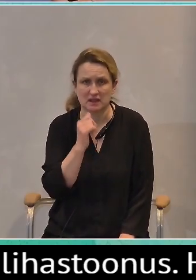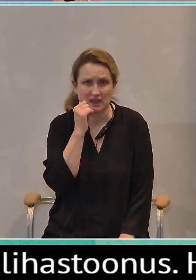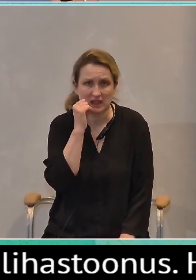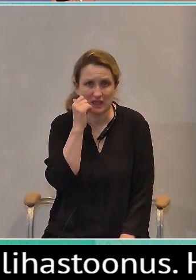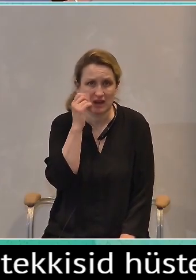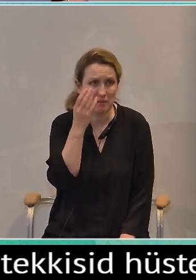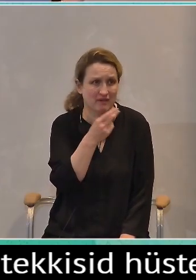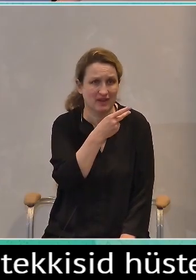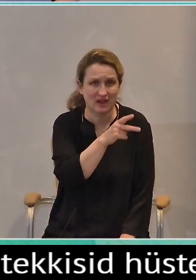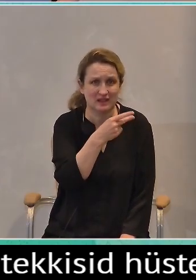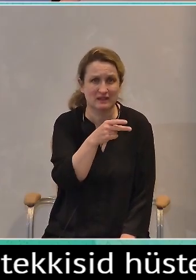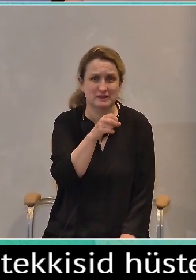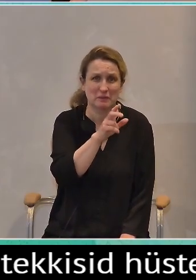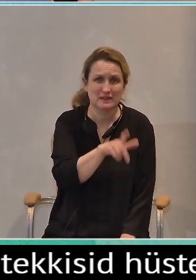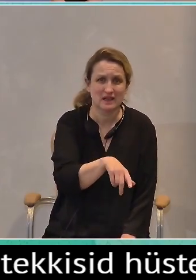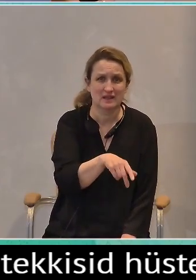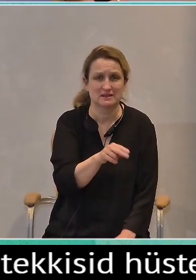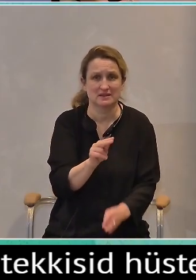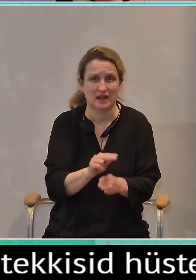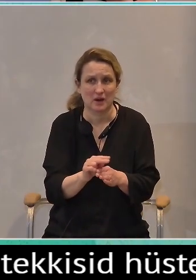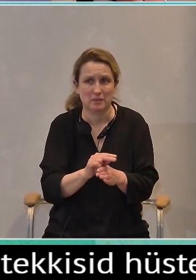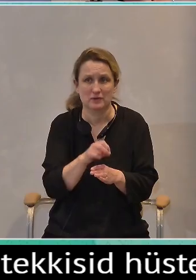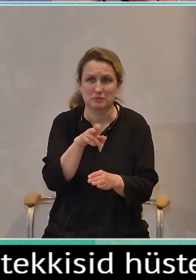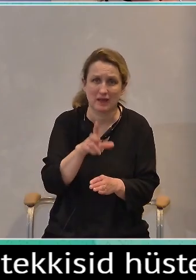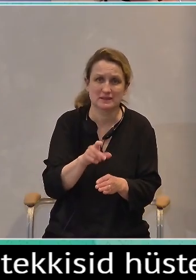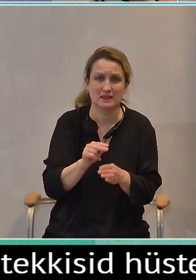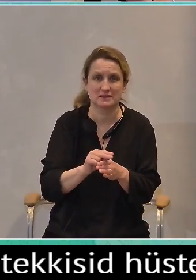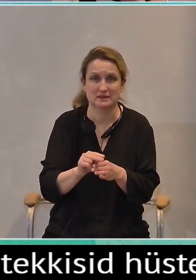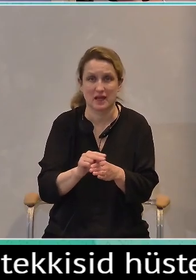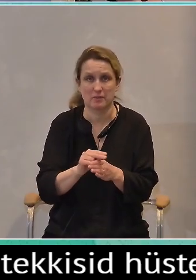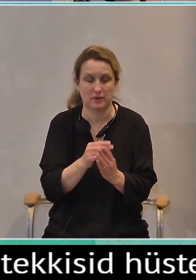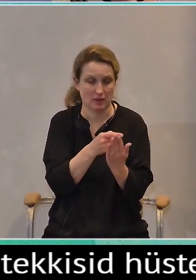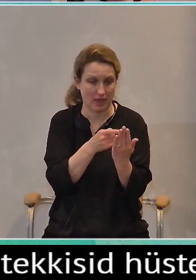After a year of near daily visits to specialists,